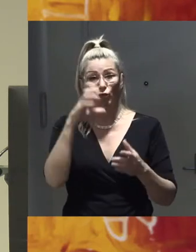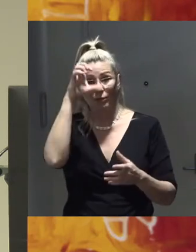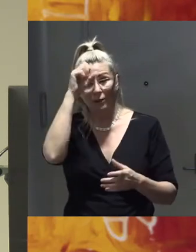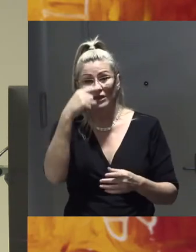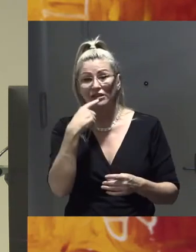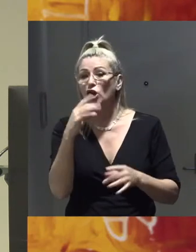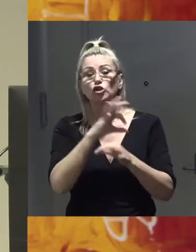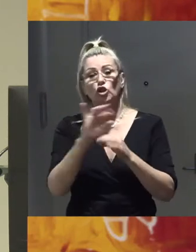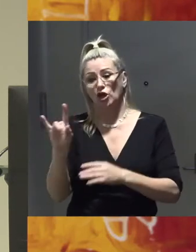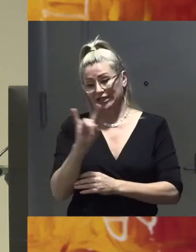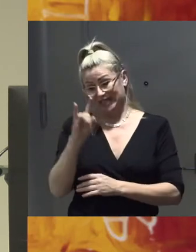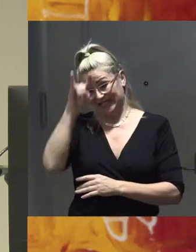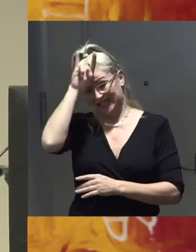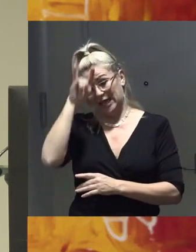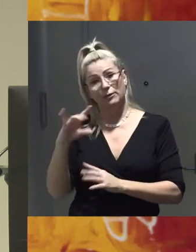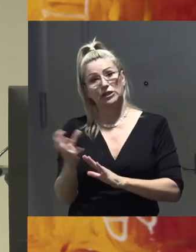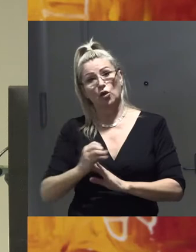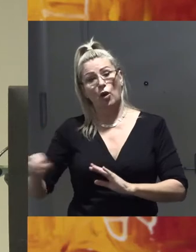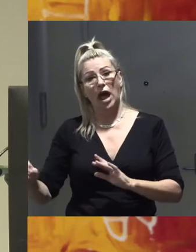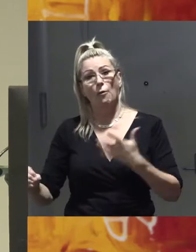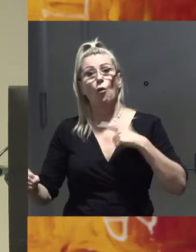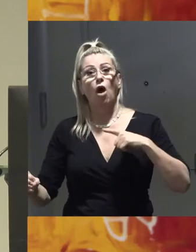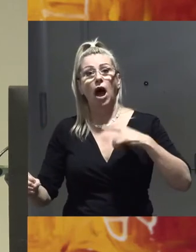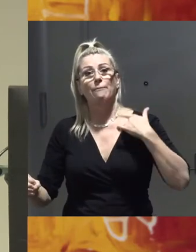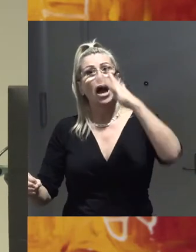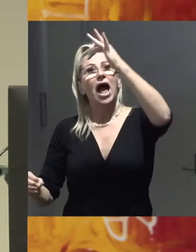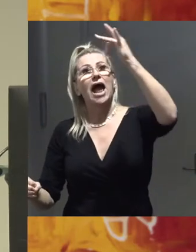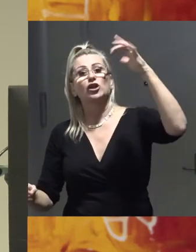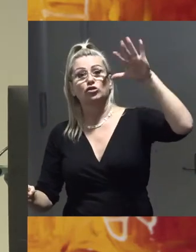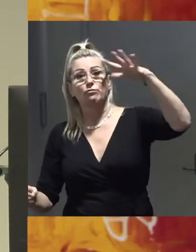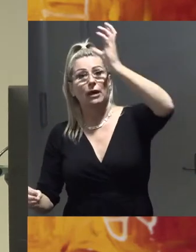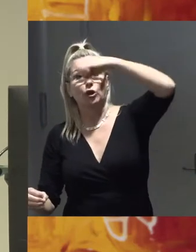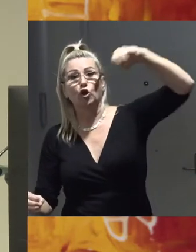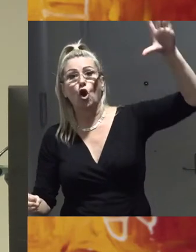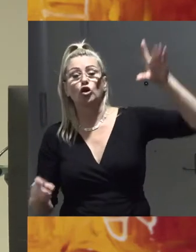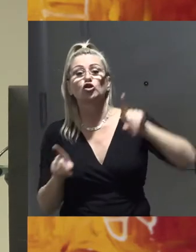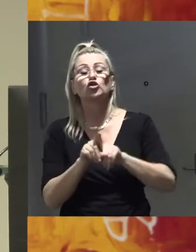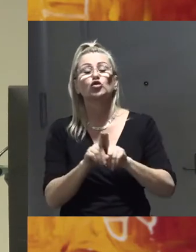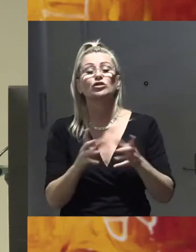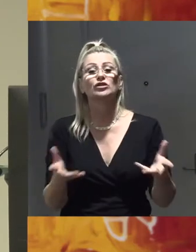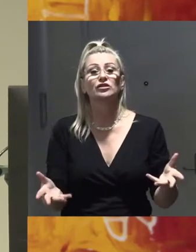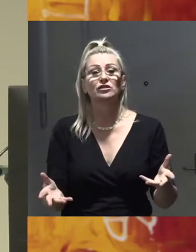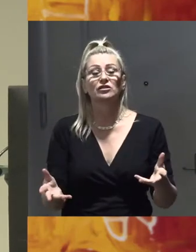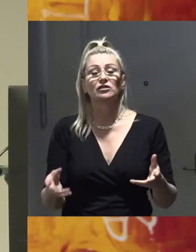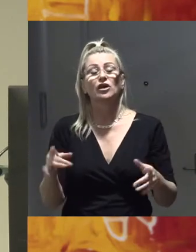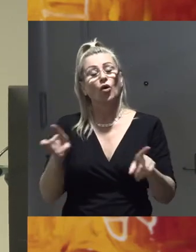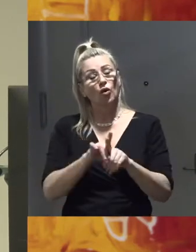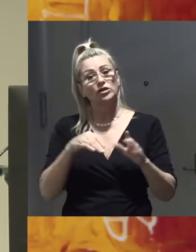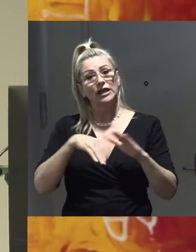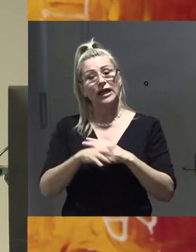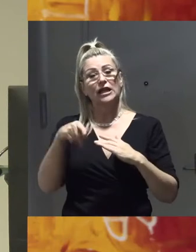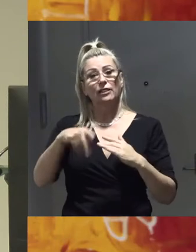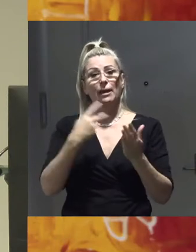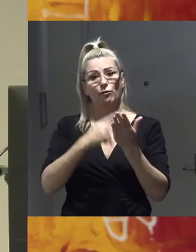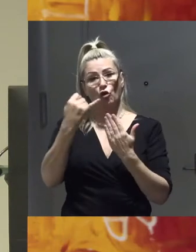away because my angels might flee too." In a similar vein, as cited in the project